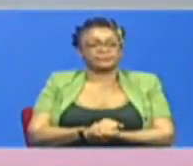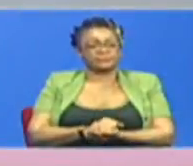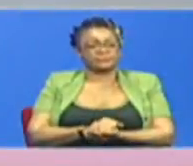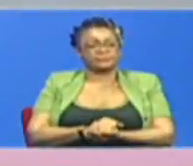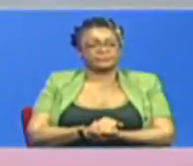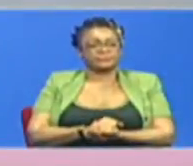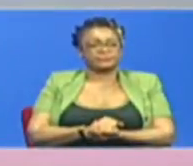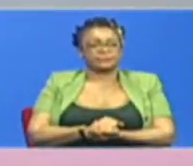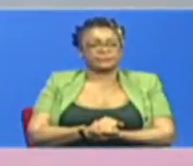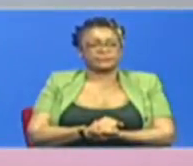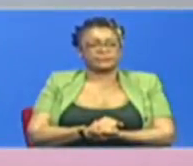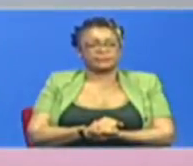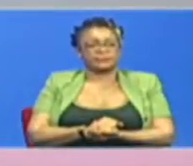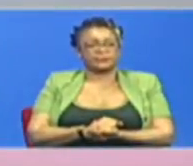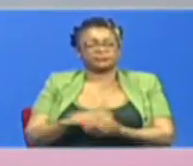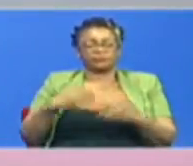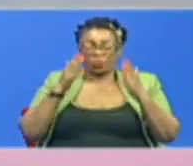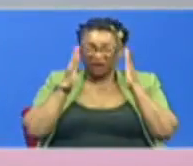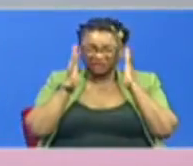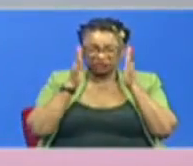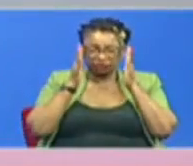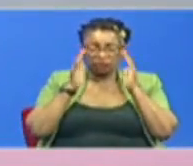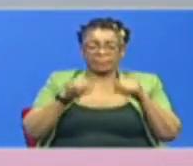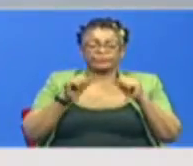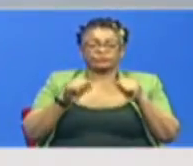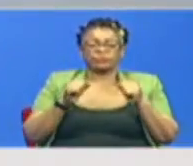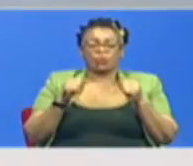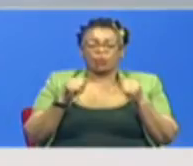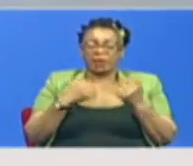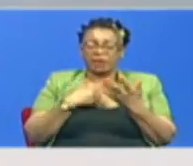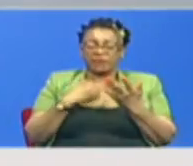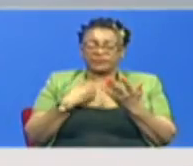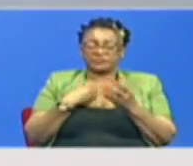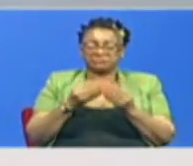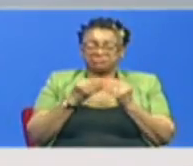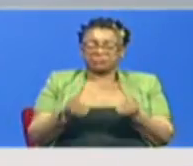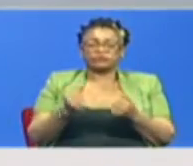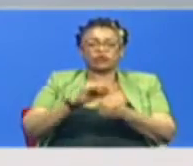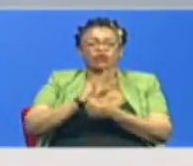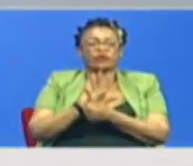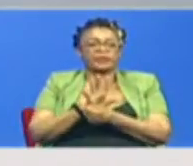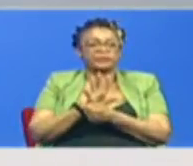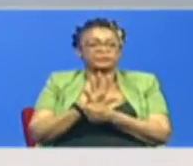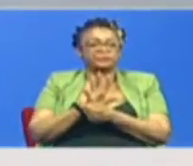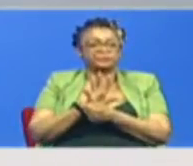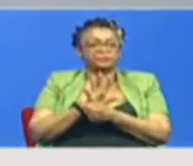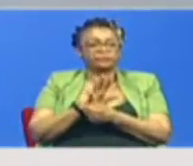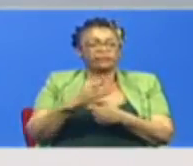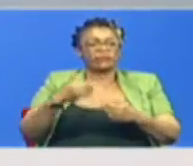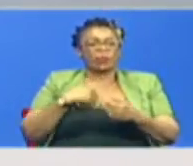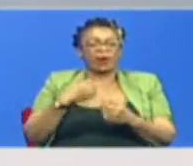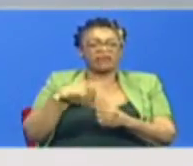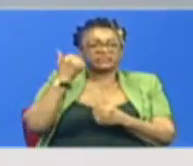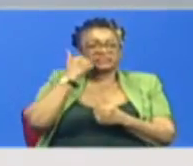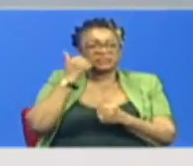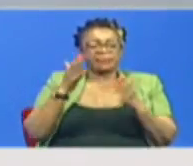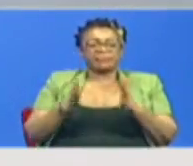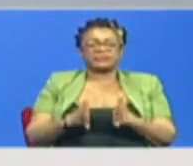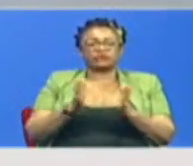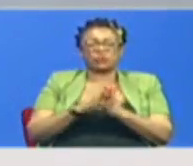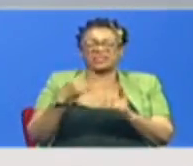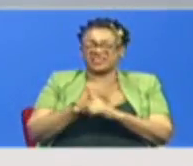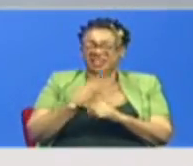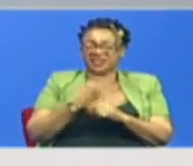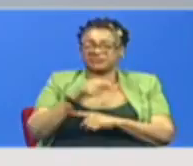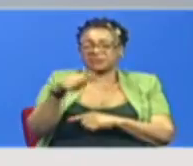Well, while much of the attention may be focused on battling the coronavirus pandemic, there are patients with various other medical